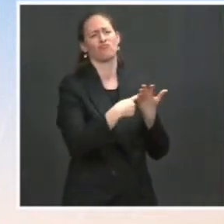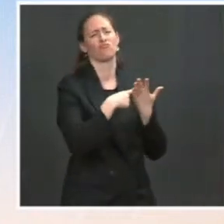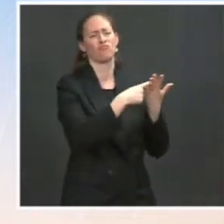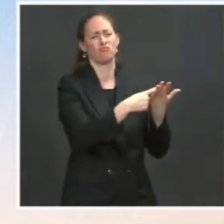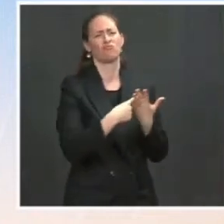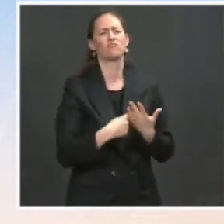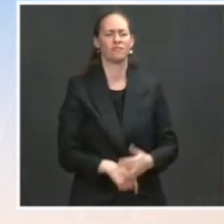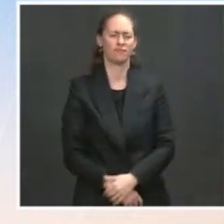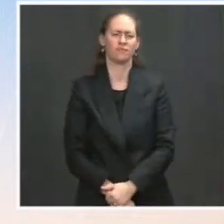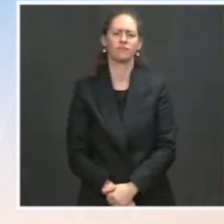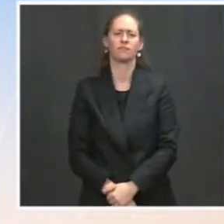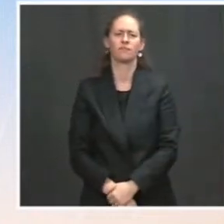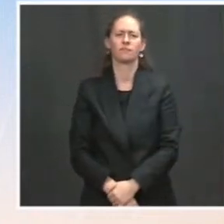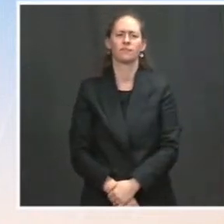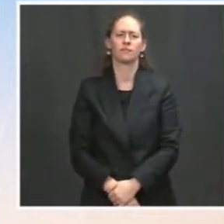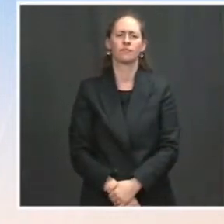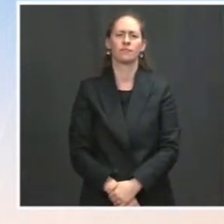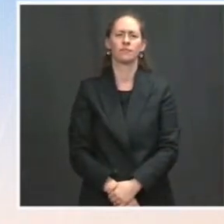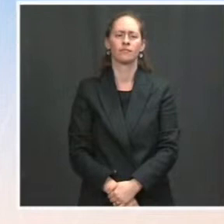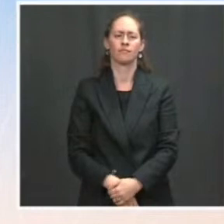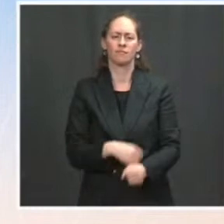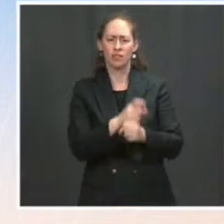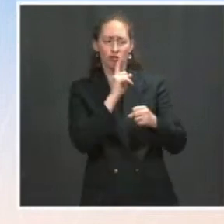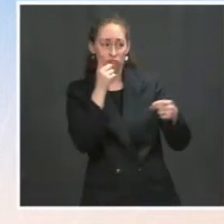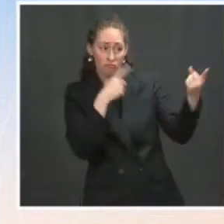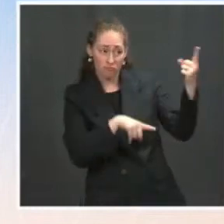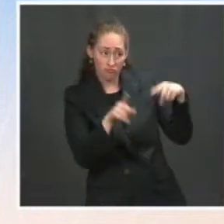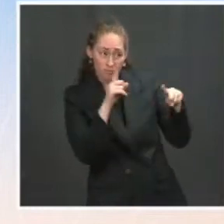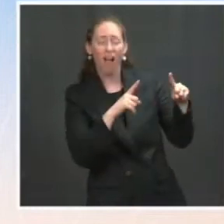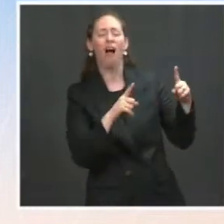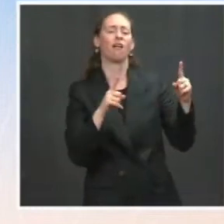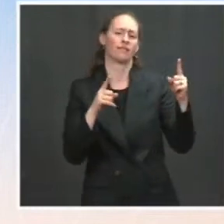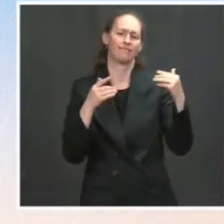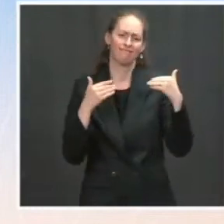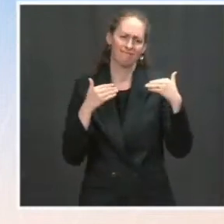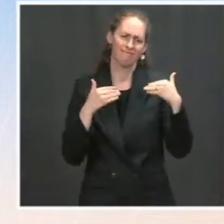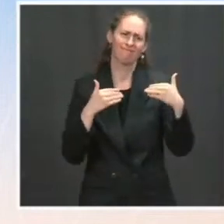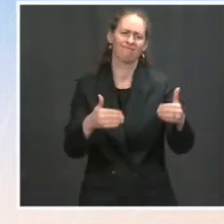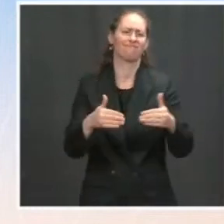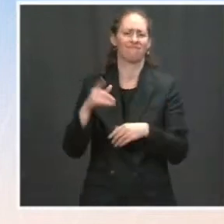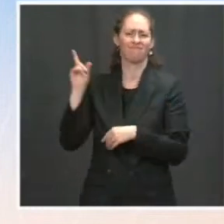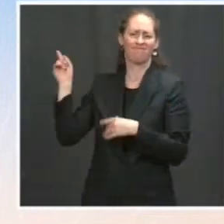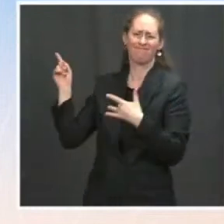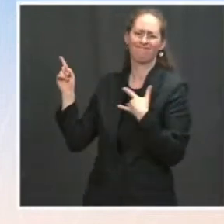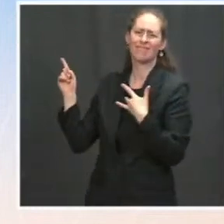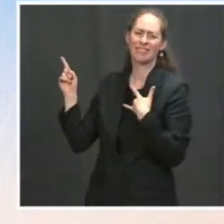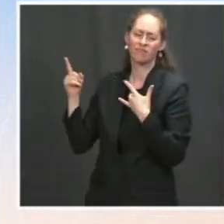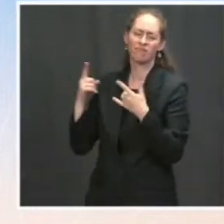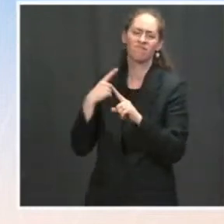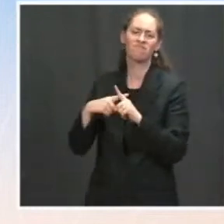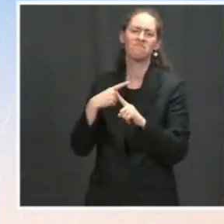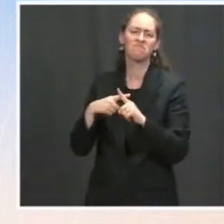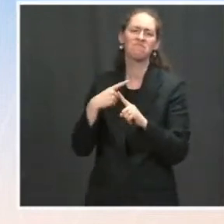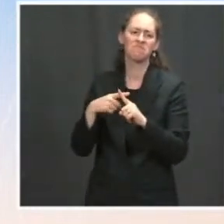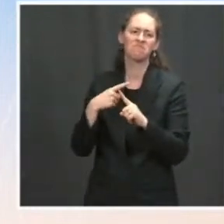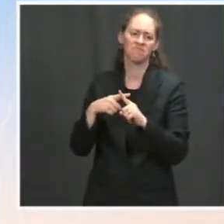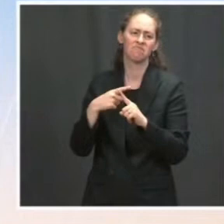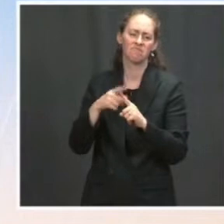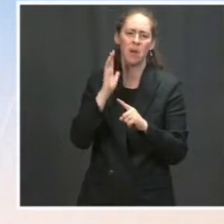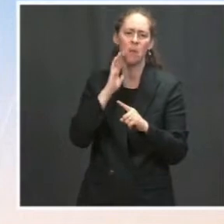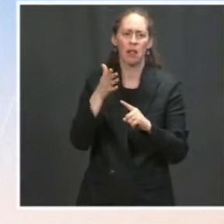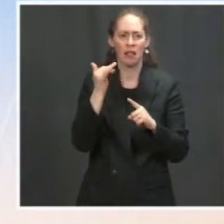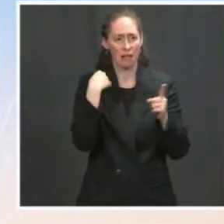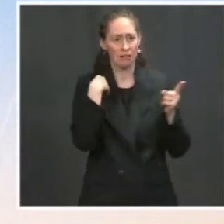agreement, where we can move forward. And he has been encouraged by the spirit in which Senator Capito and other